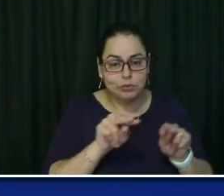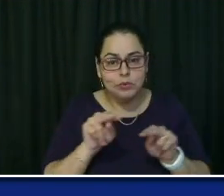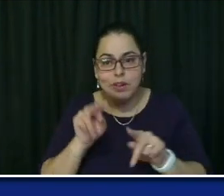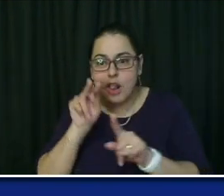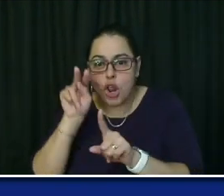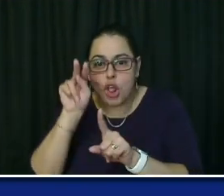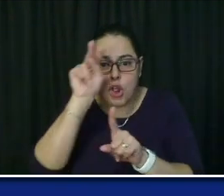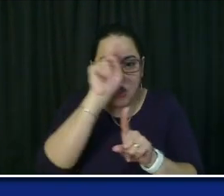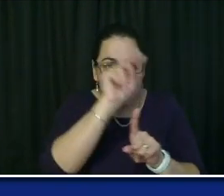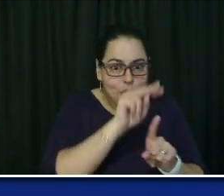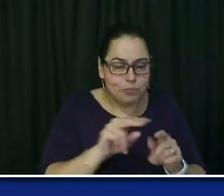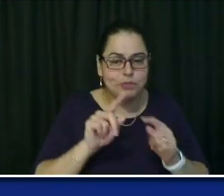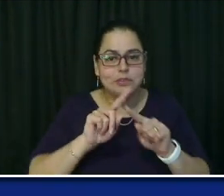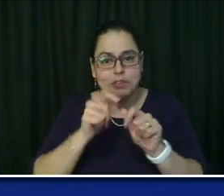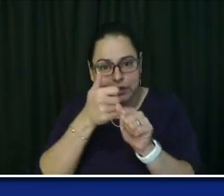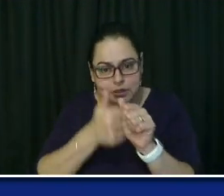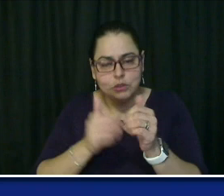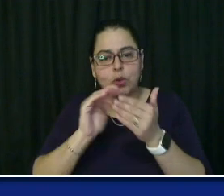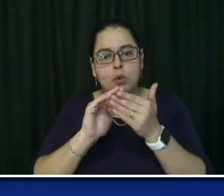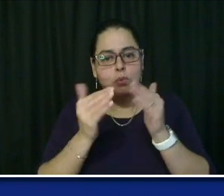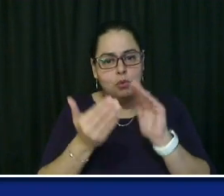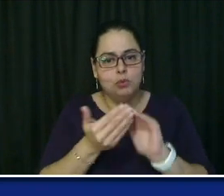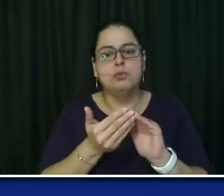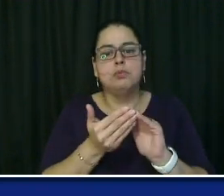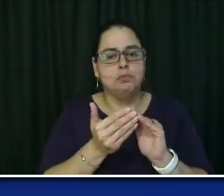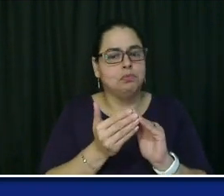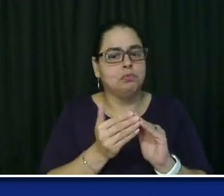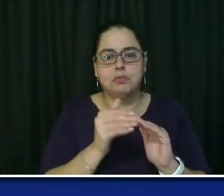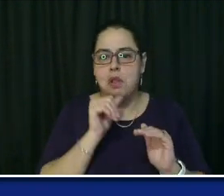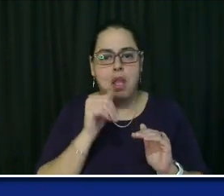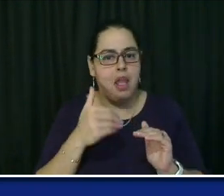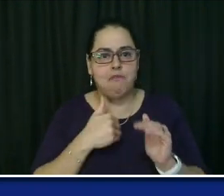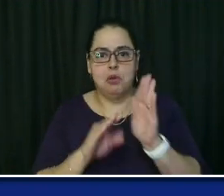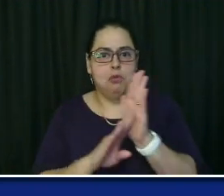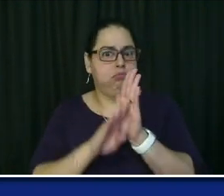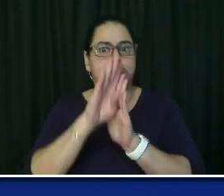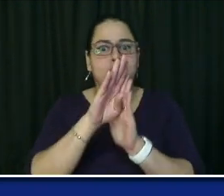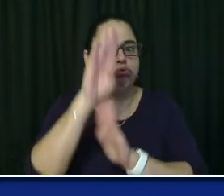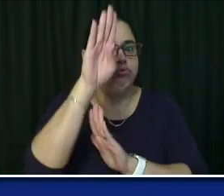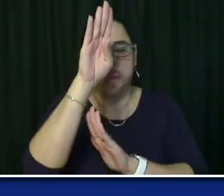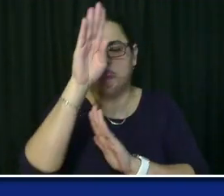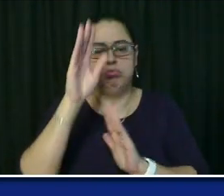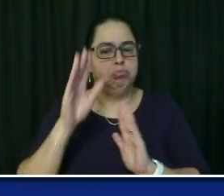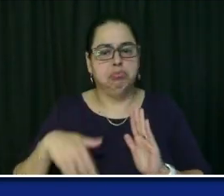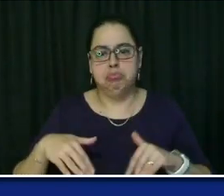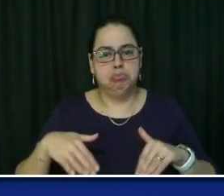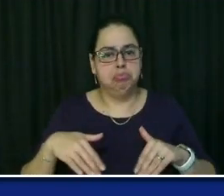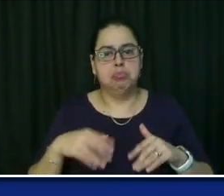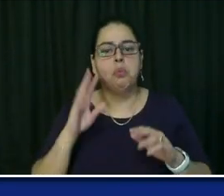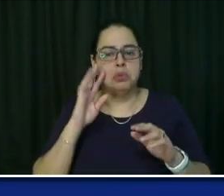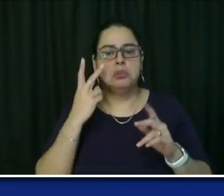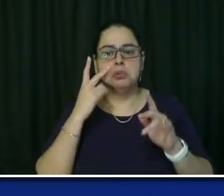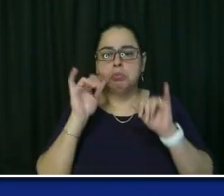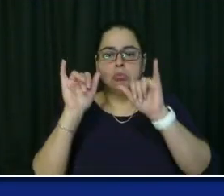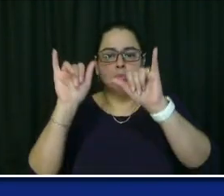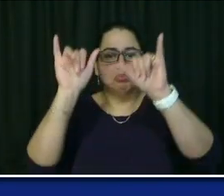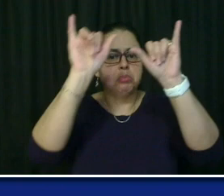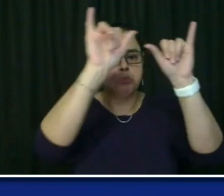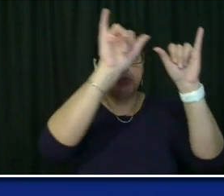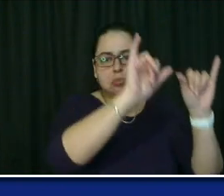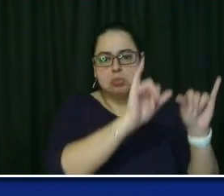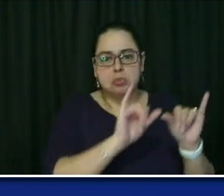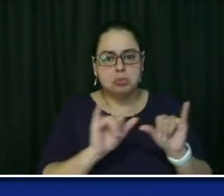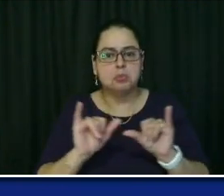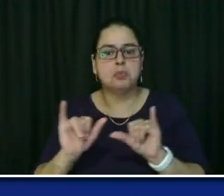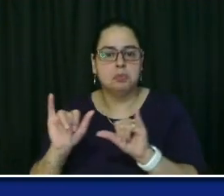you. So what I would say is that we're seeing that there's an across-the-board similarity in the relative amount of cases